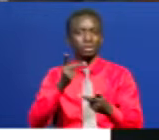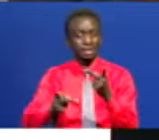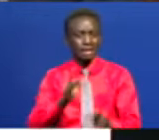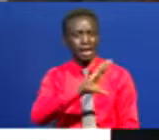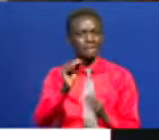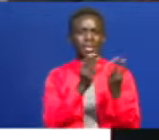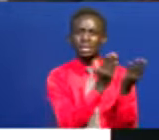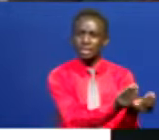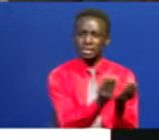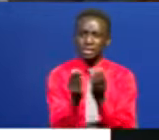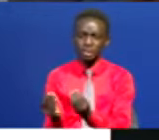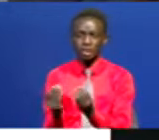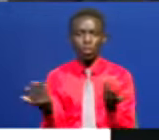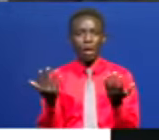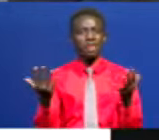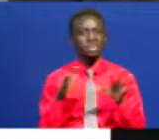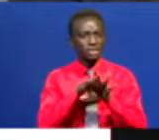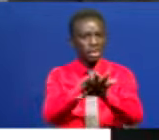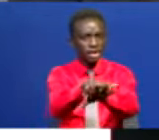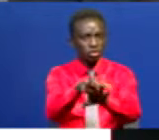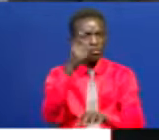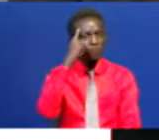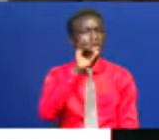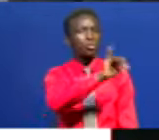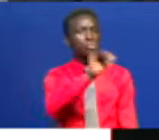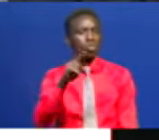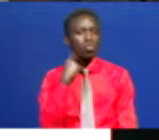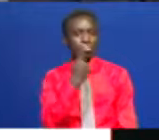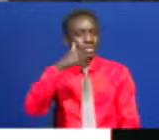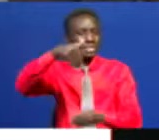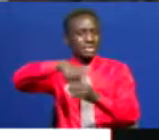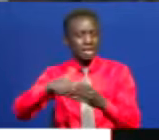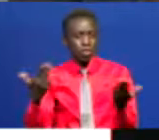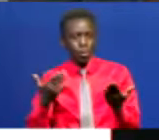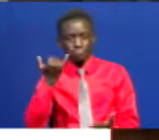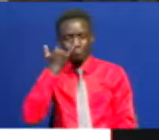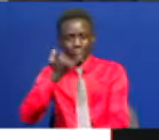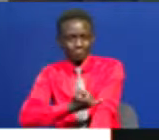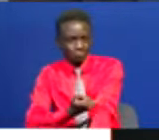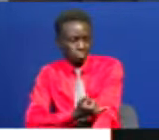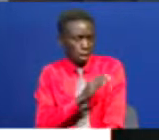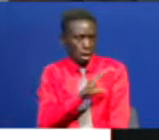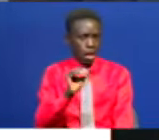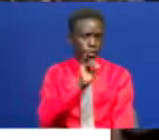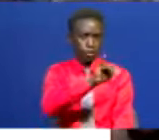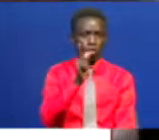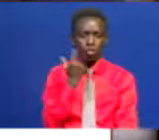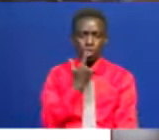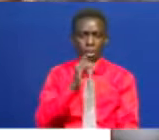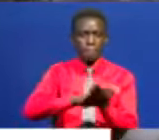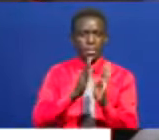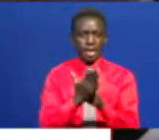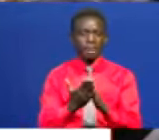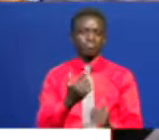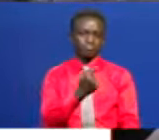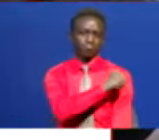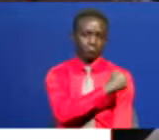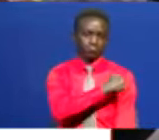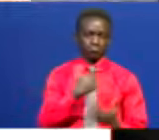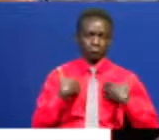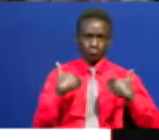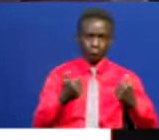easier reintegration of those who are in drugs and who get treated. Kazi ambayo